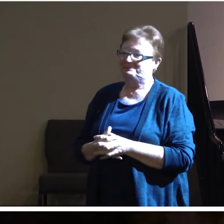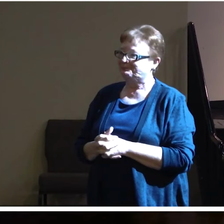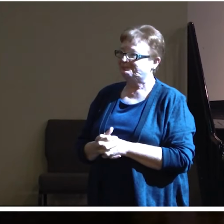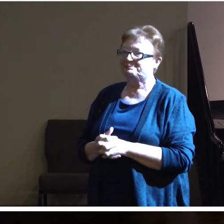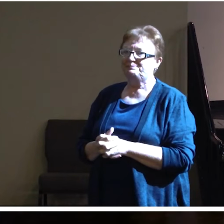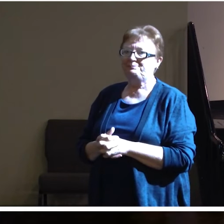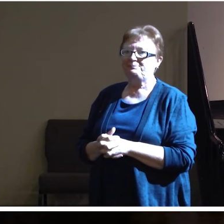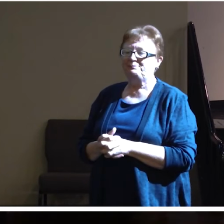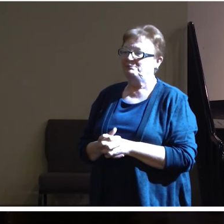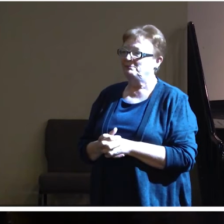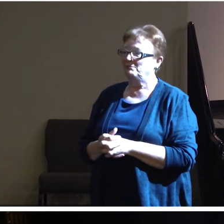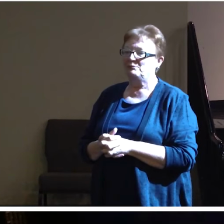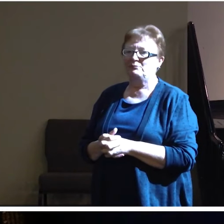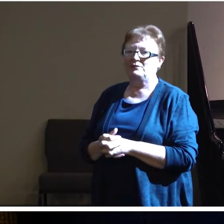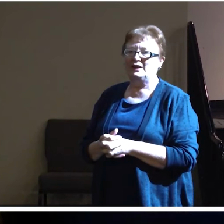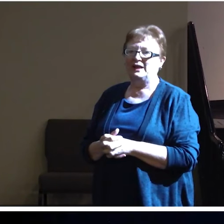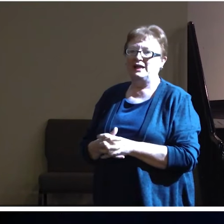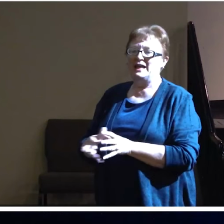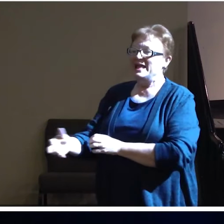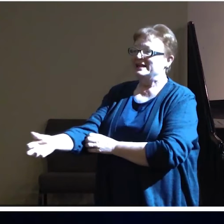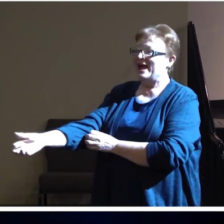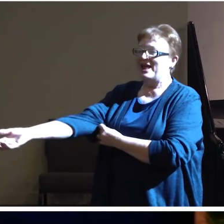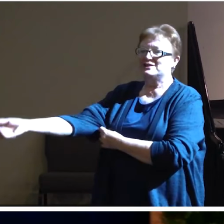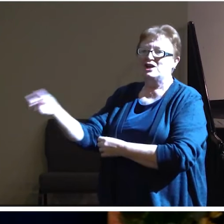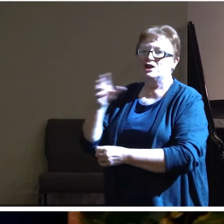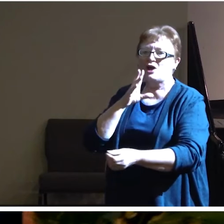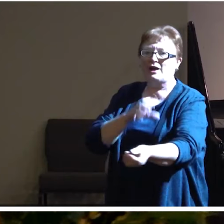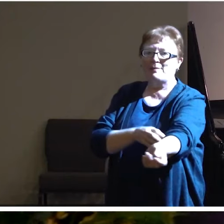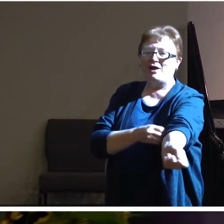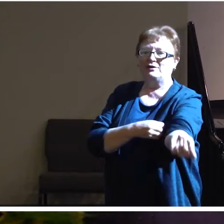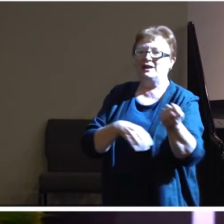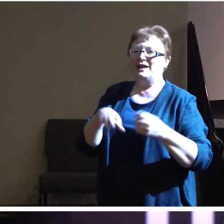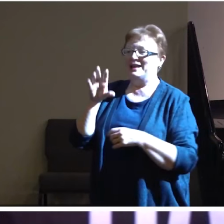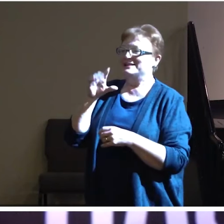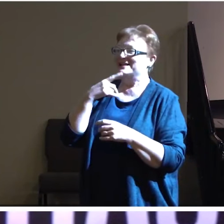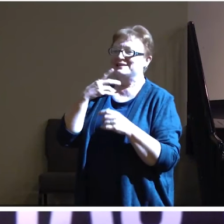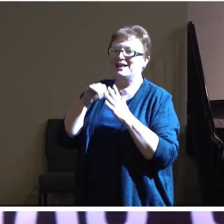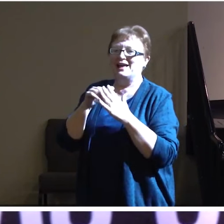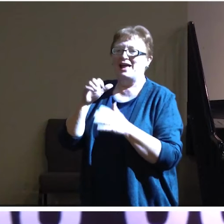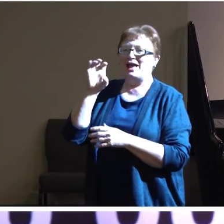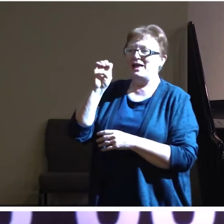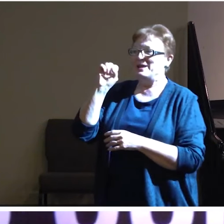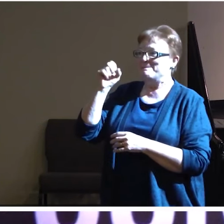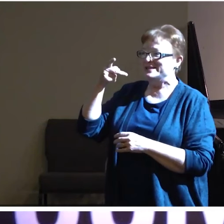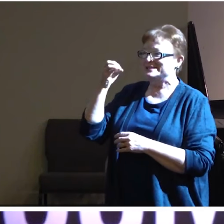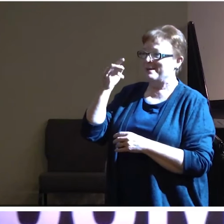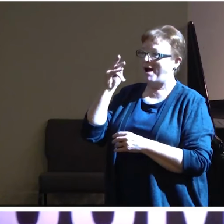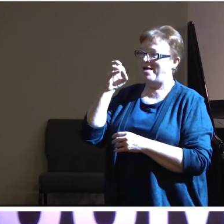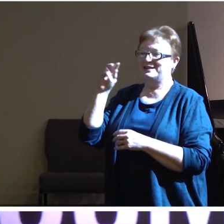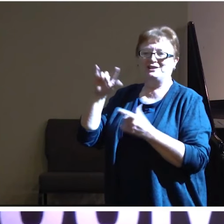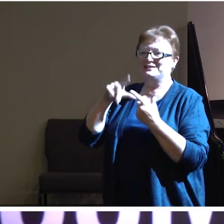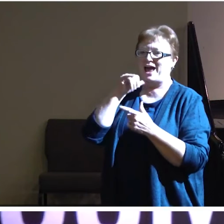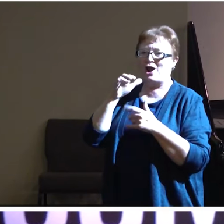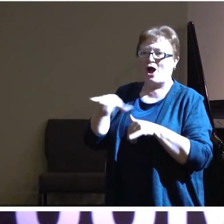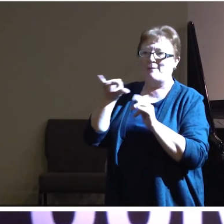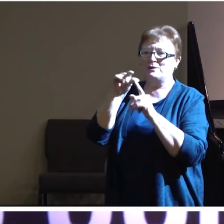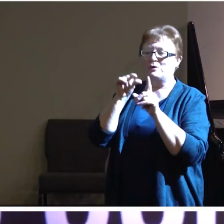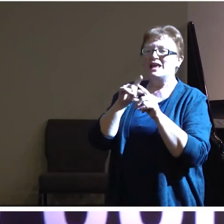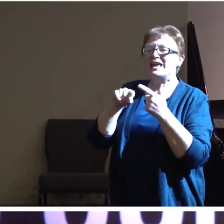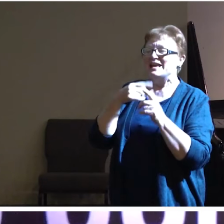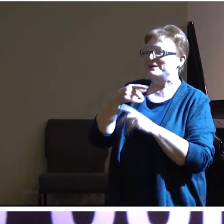Let's talk about epistemology for a moment. Do you even know what that word means? It's not a common word. But